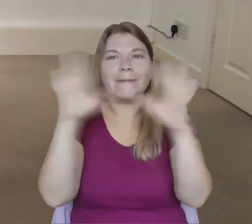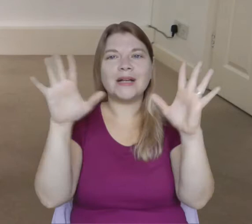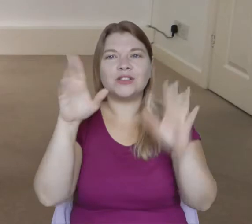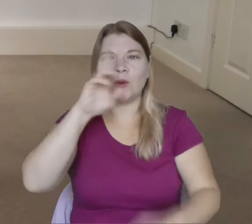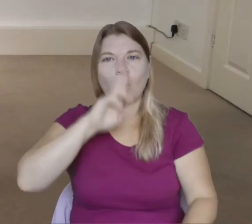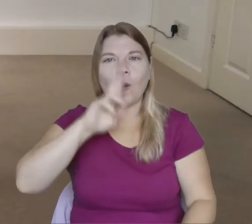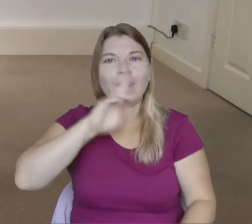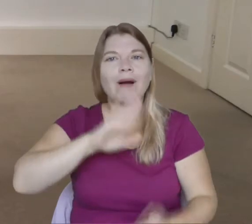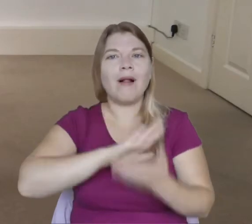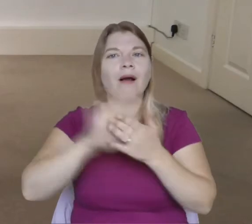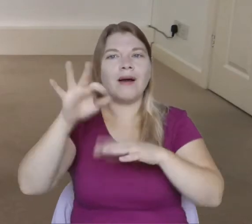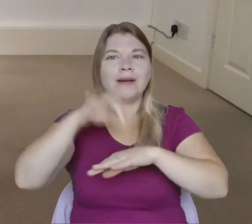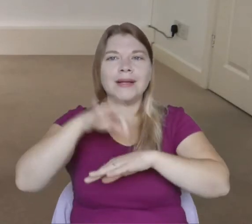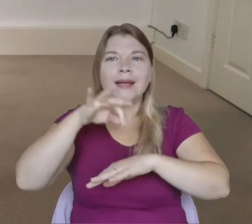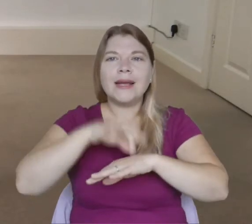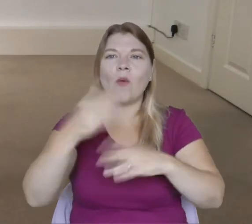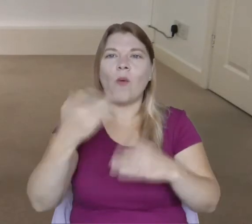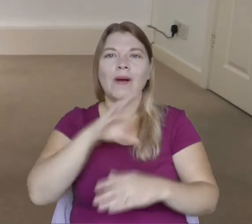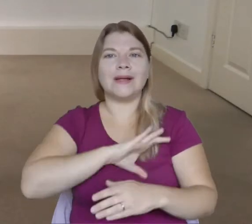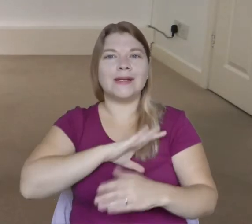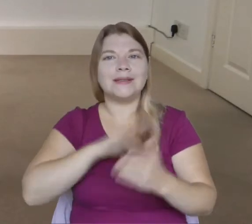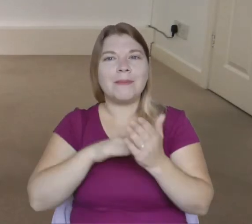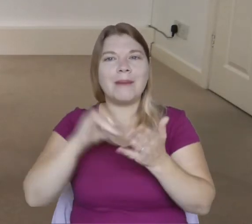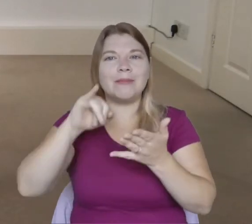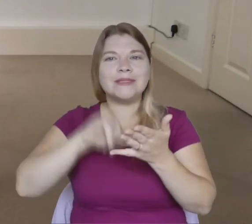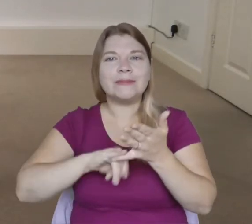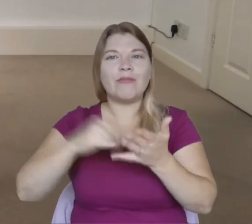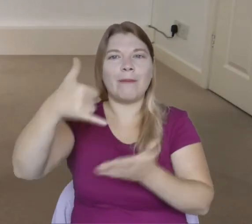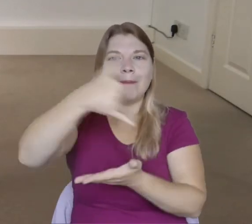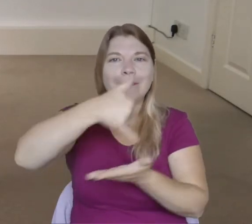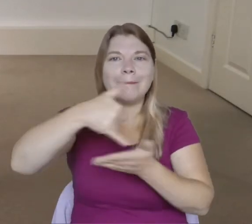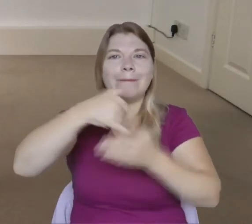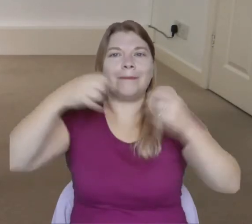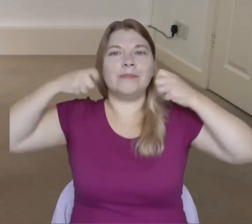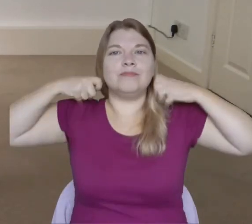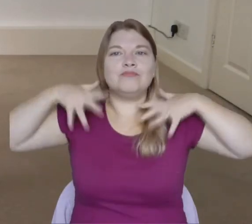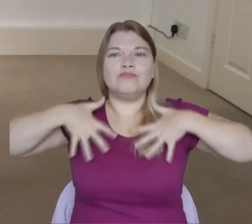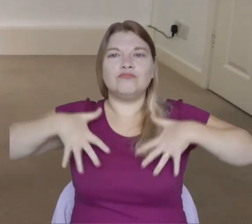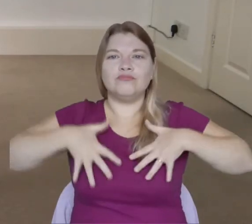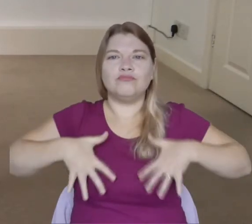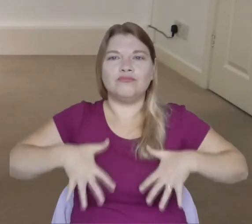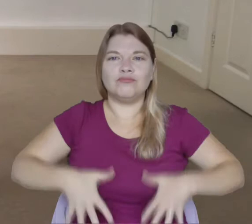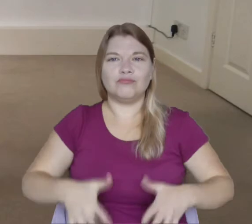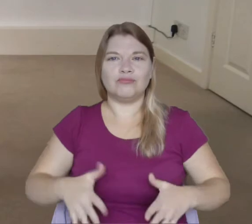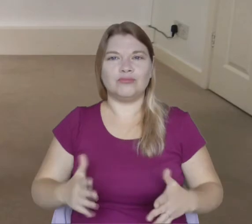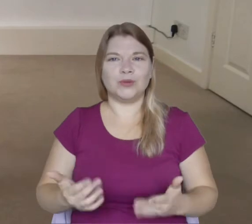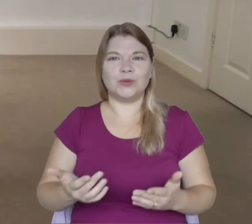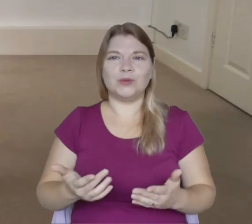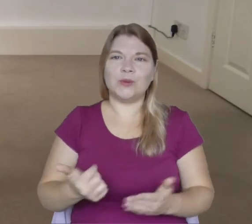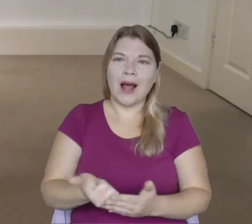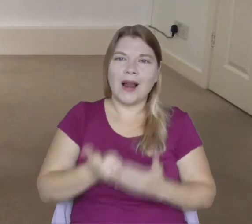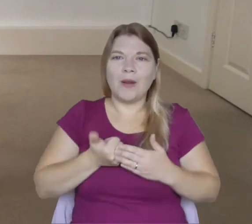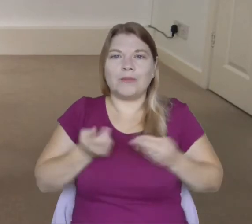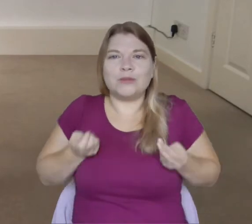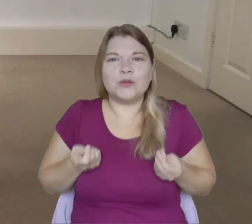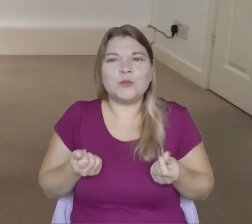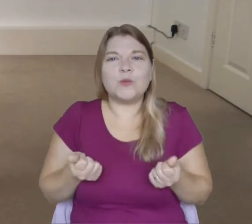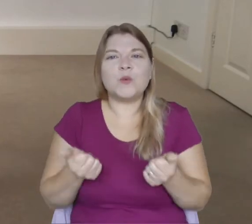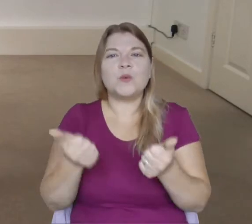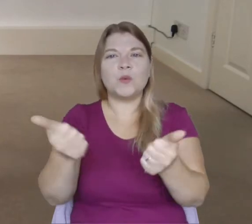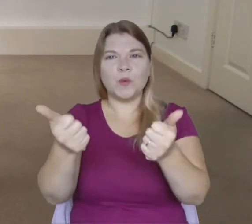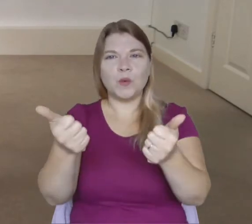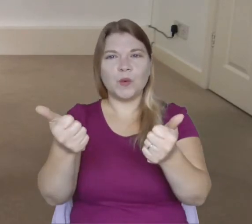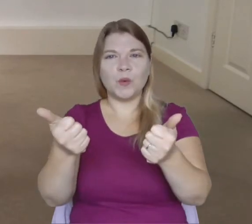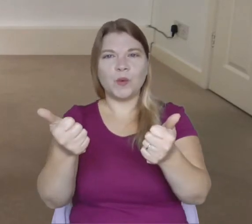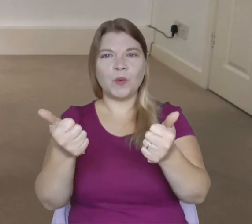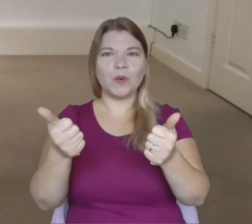something that's pouring through all of those different parts of your body that we're going to focus on. And that can allow you to have a really smooth and quite a